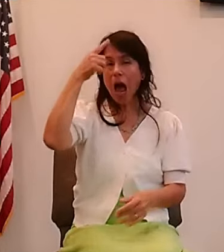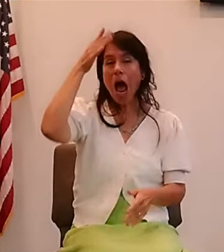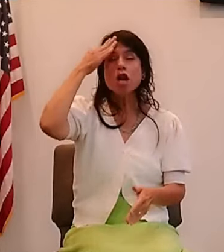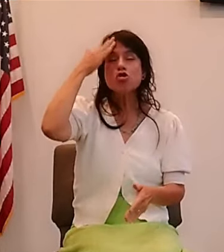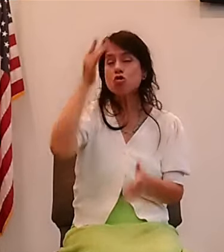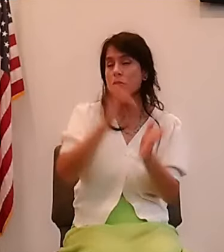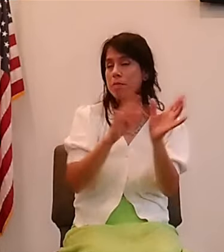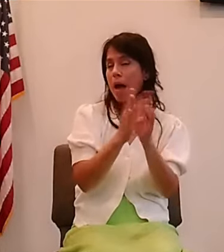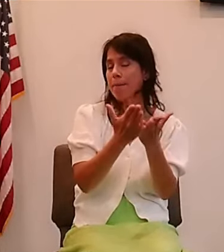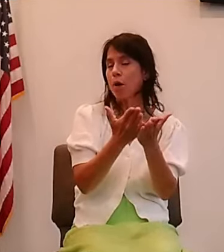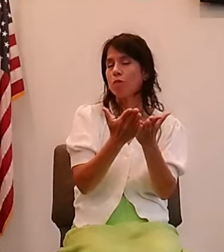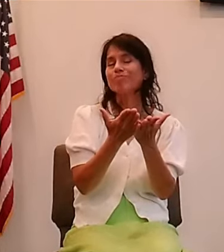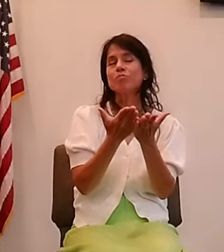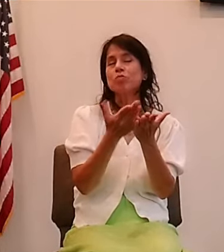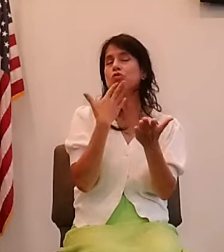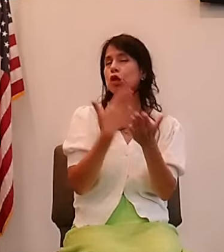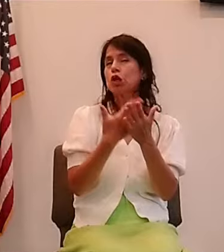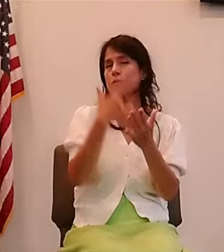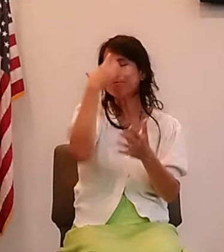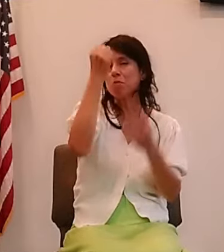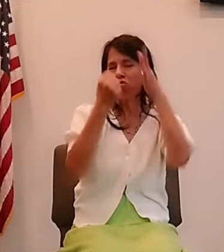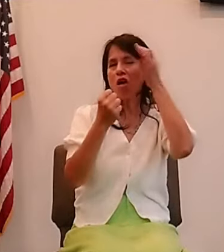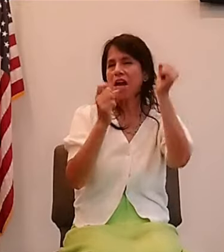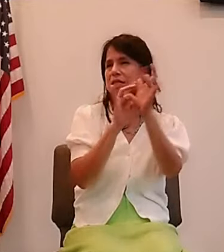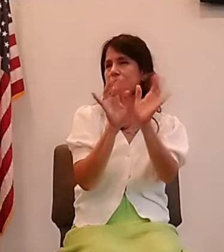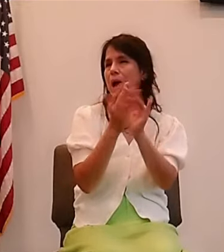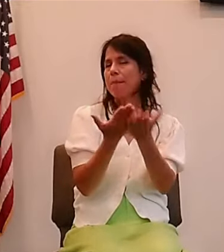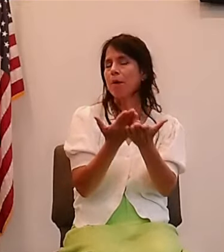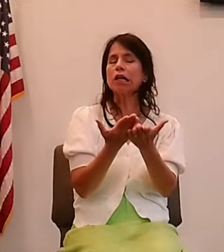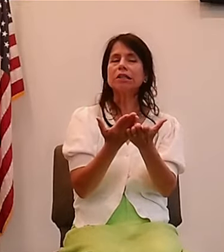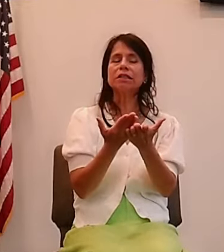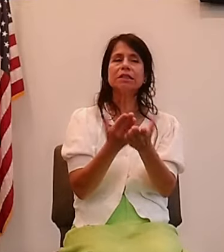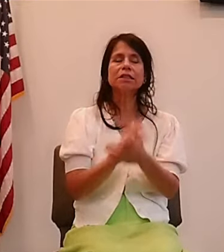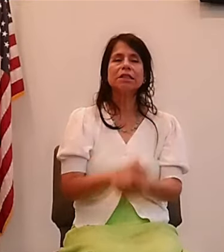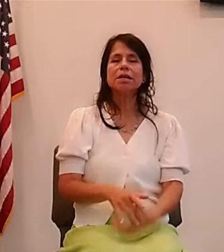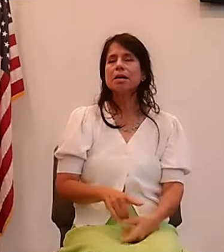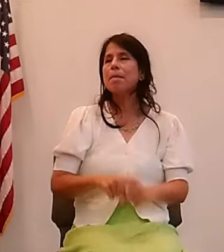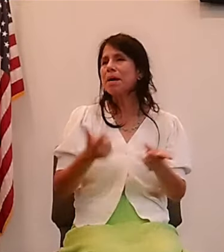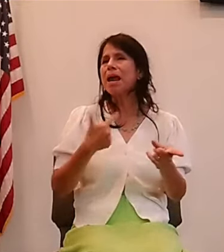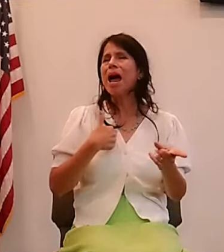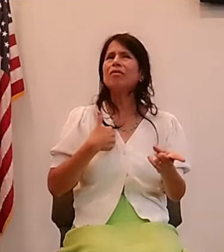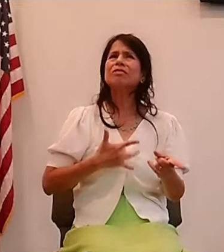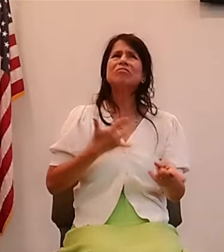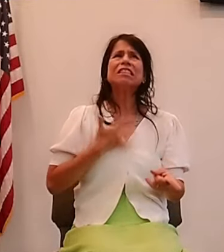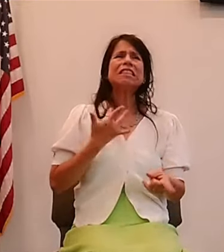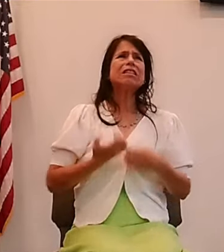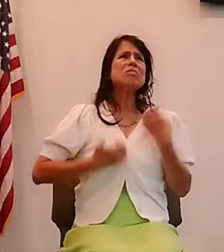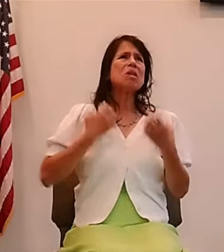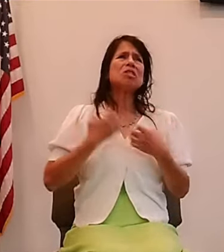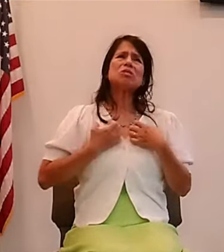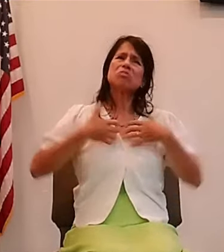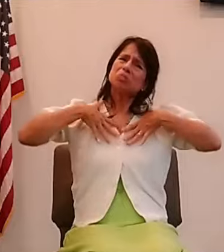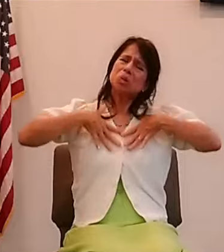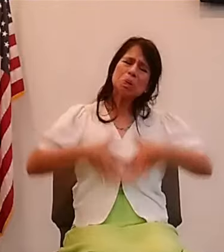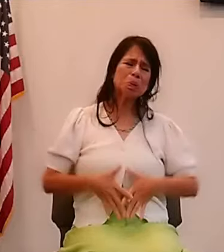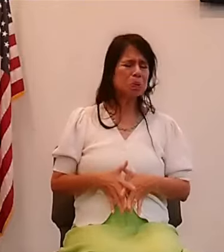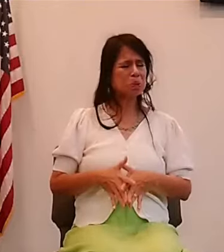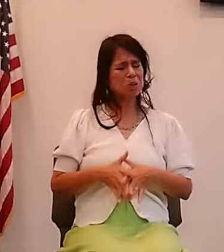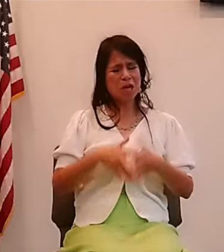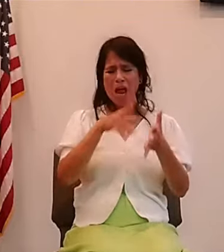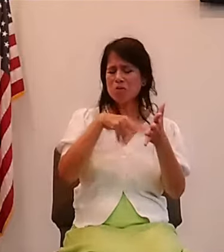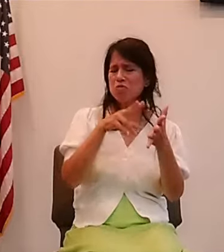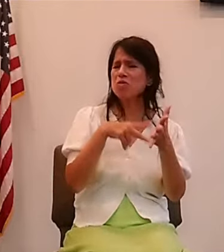I knew the scriptures pretty well, and I was so unhappy. And all these devotions, and I'd read all